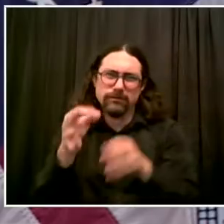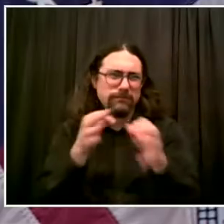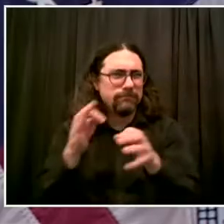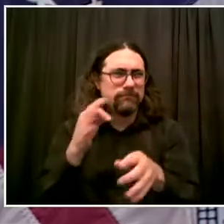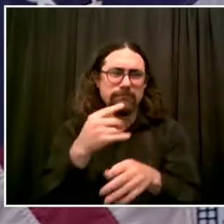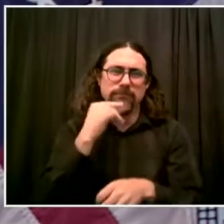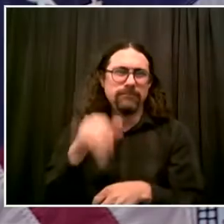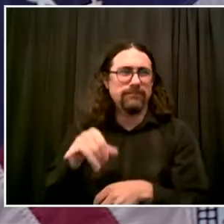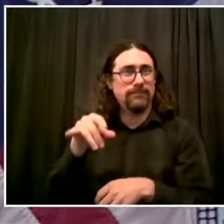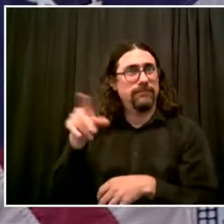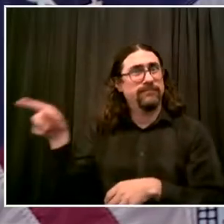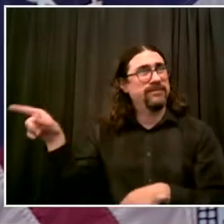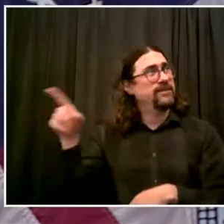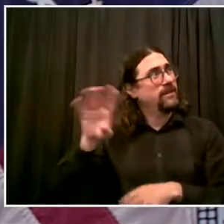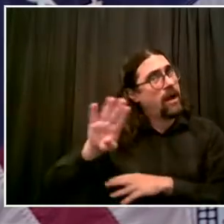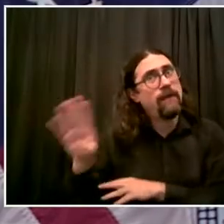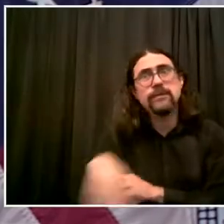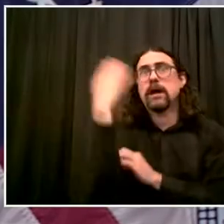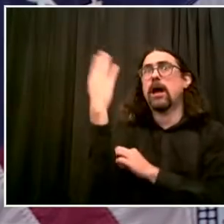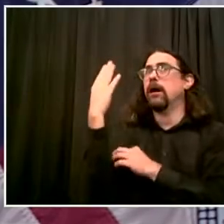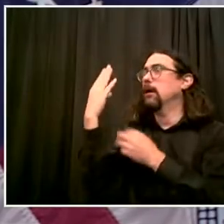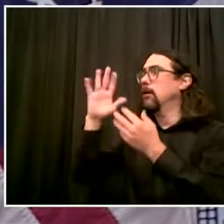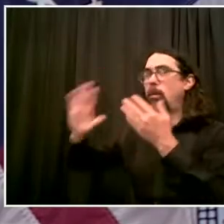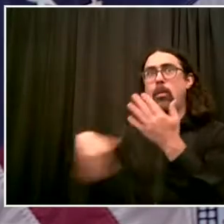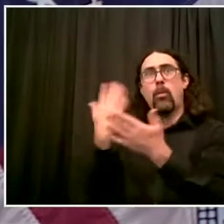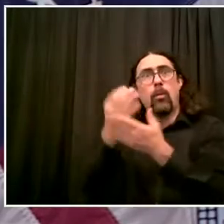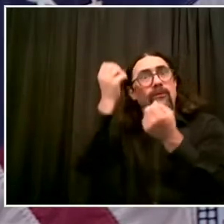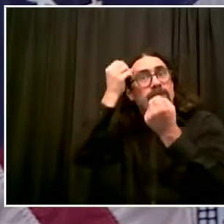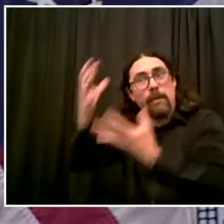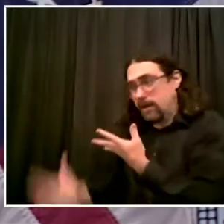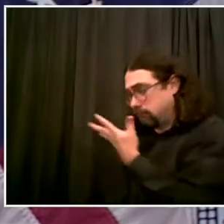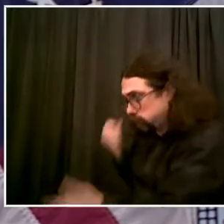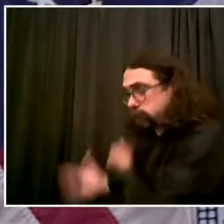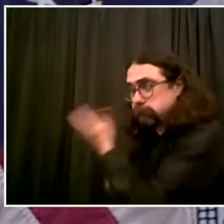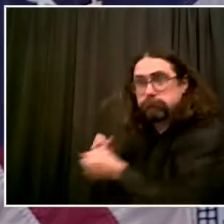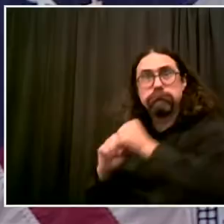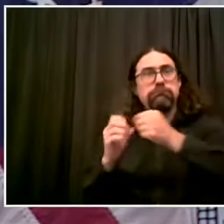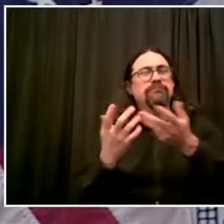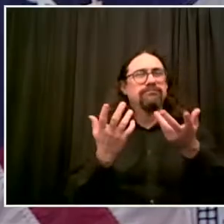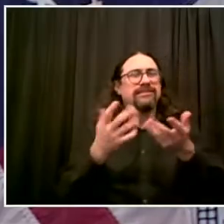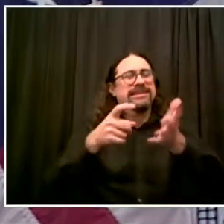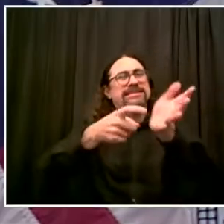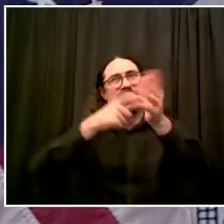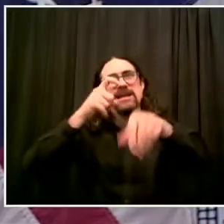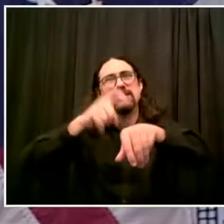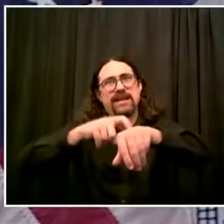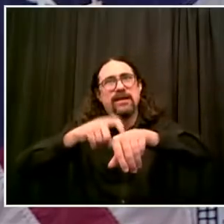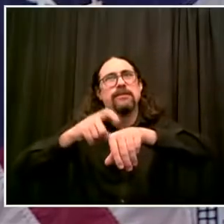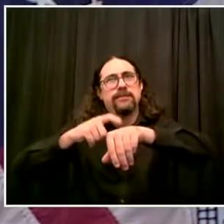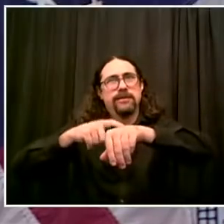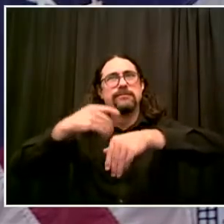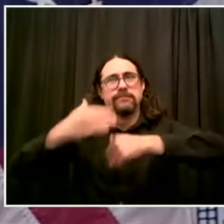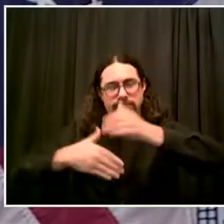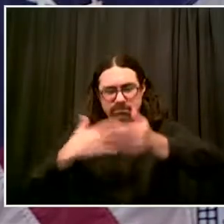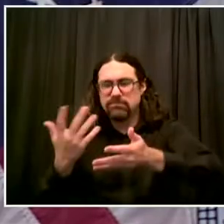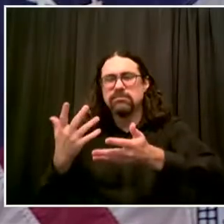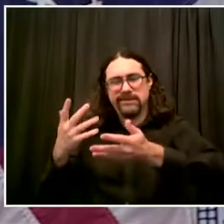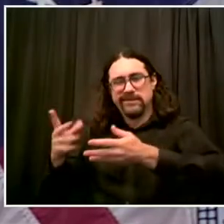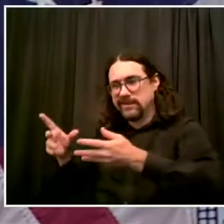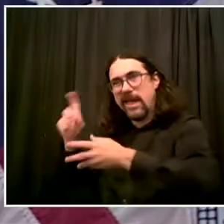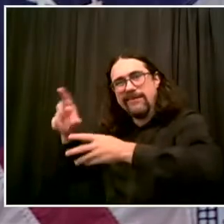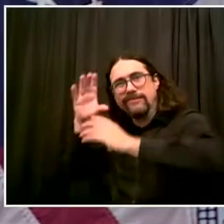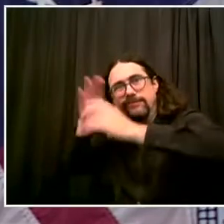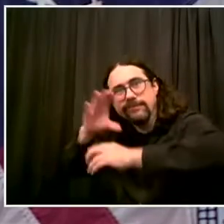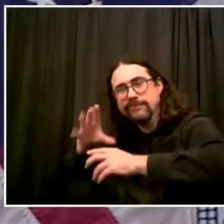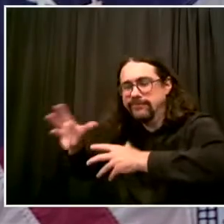disciplinary records for all officers on the force. It will come in waves, but it's all going to happen quickly, and it's all